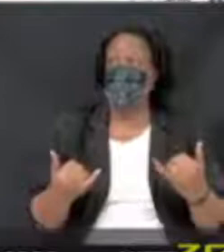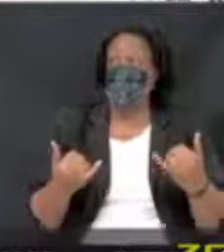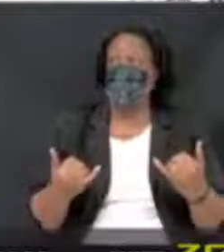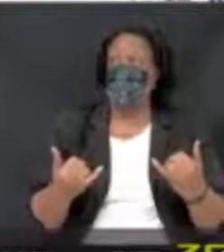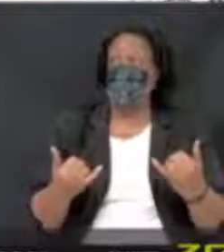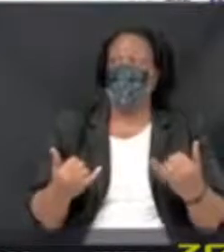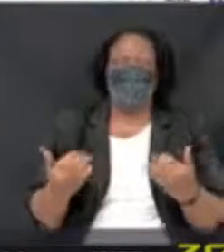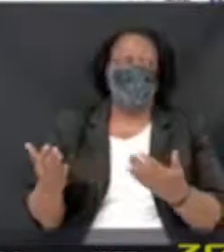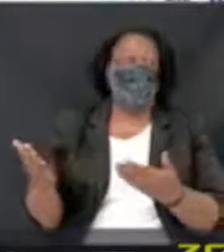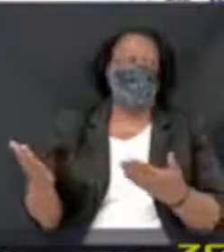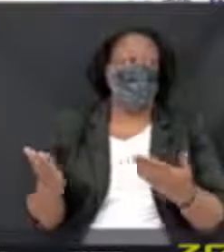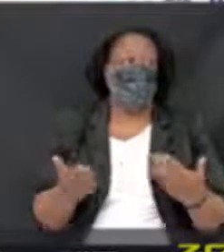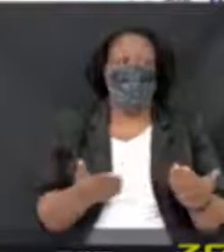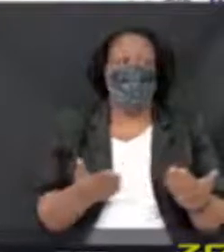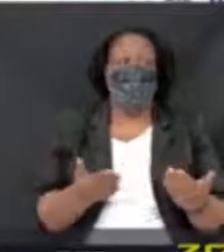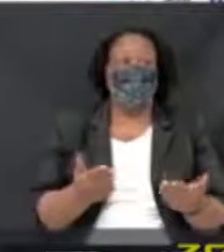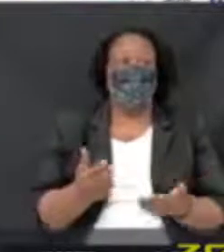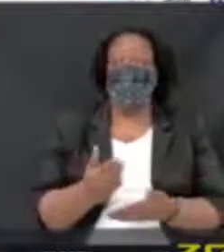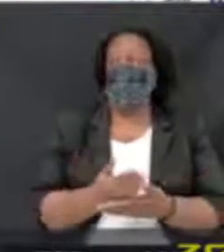someone who